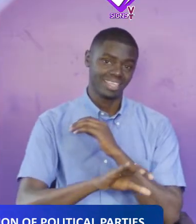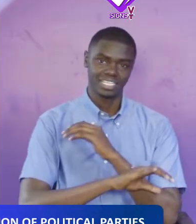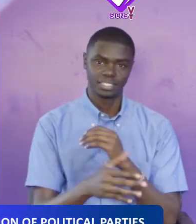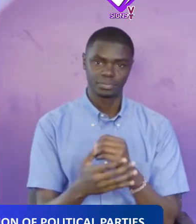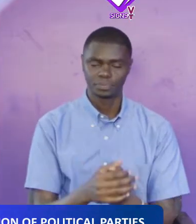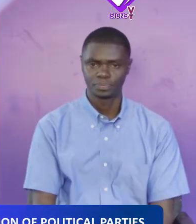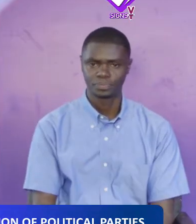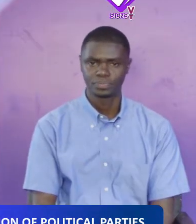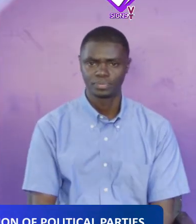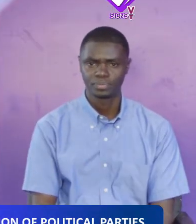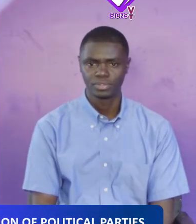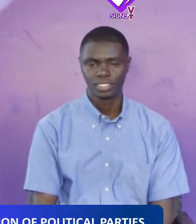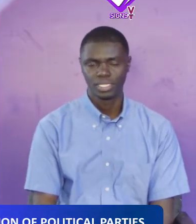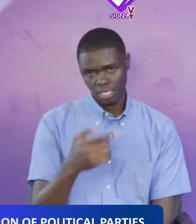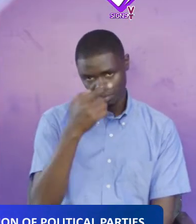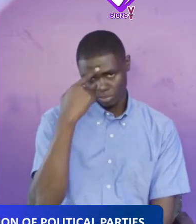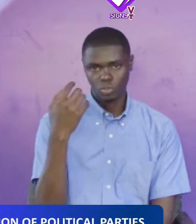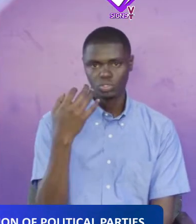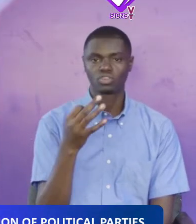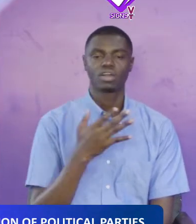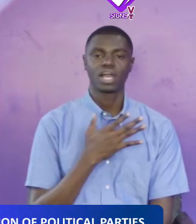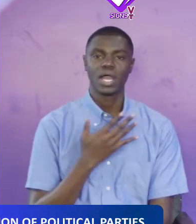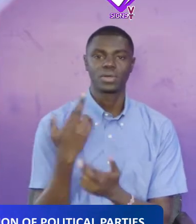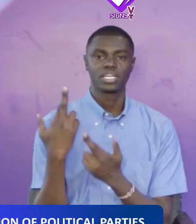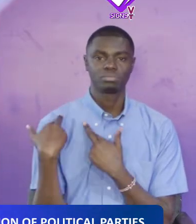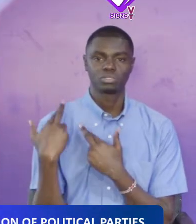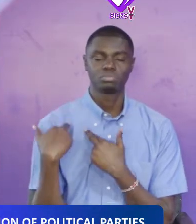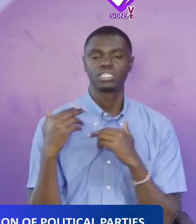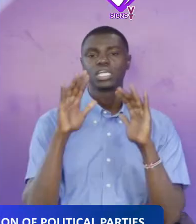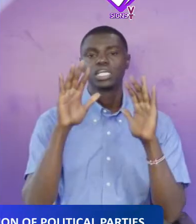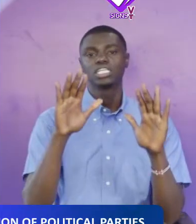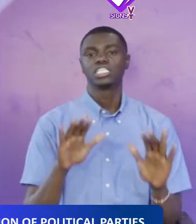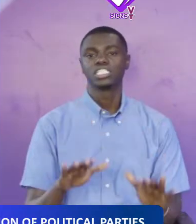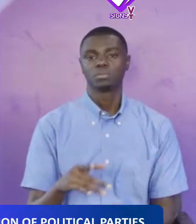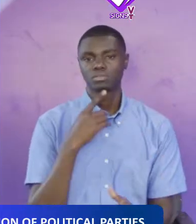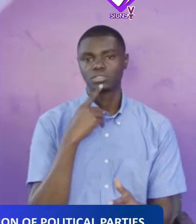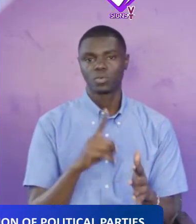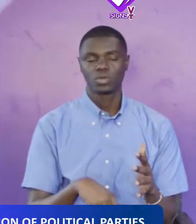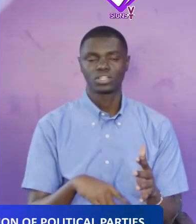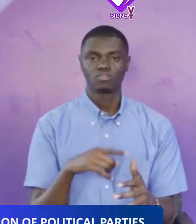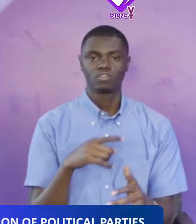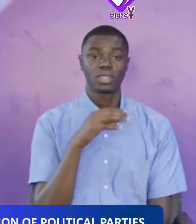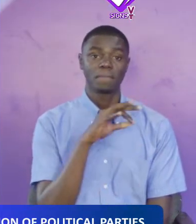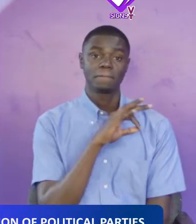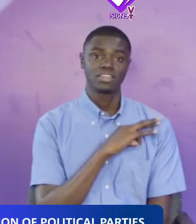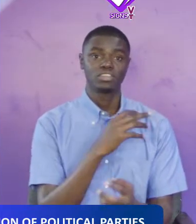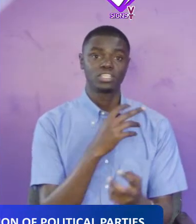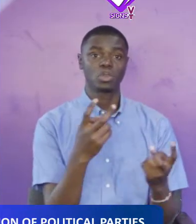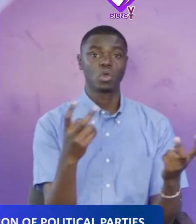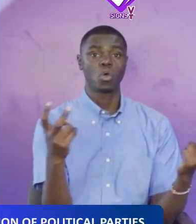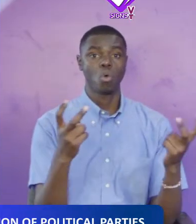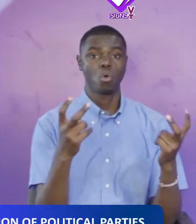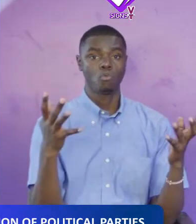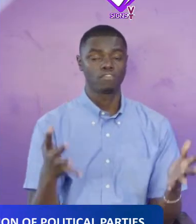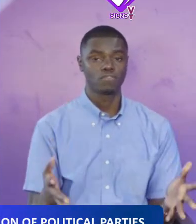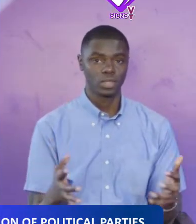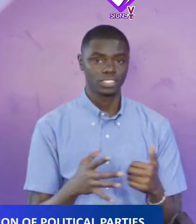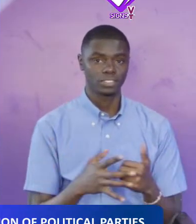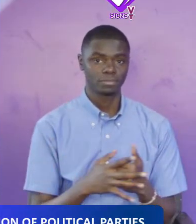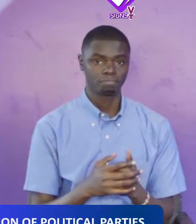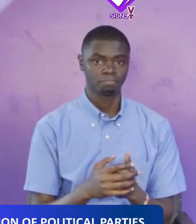of what we do. It's important to mention for the benefit of the viewers that as we speak